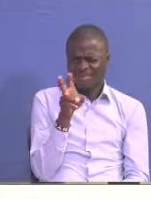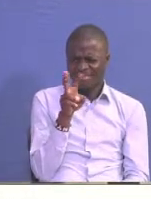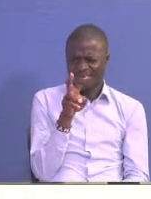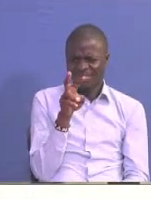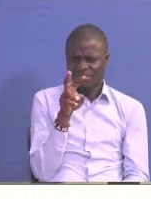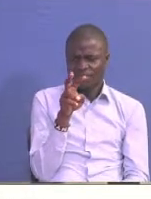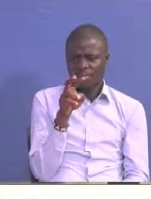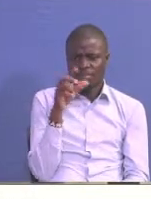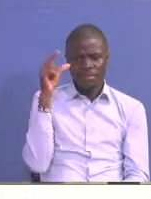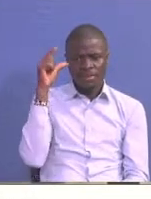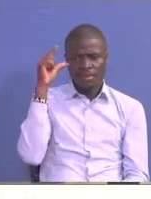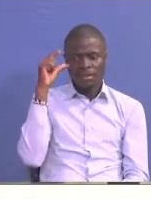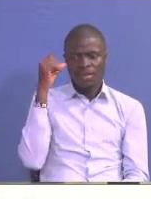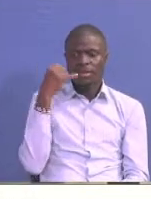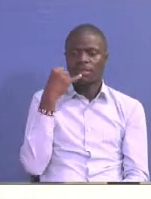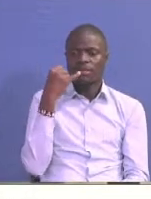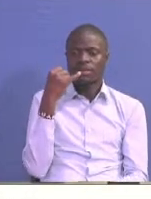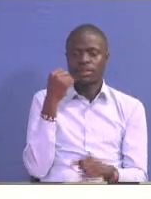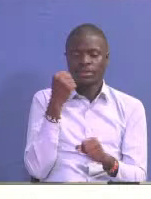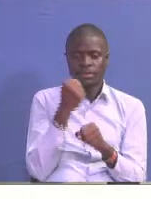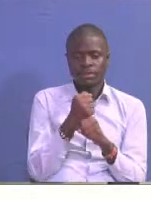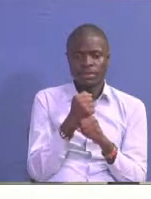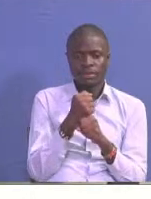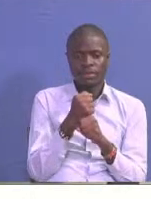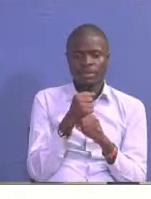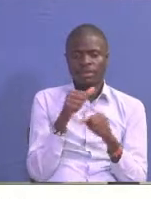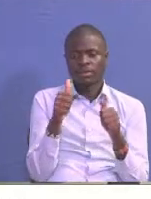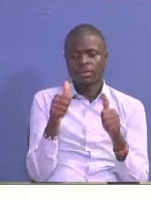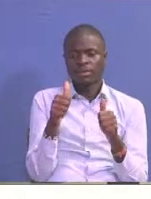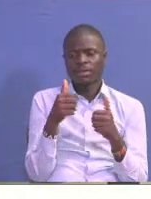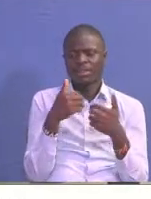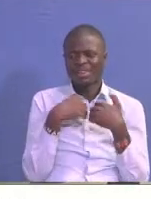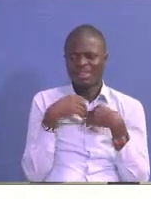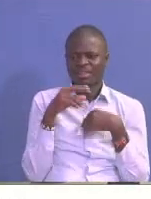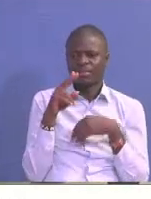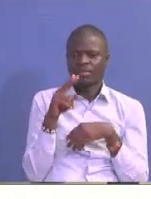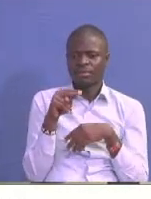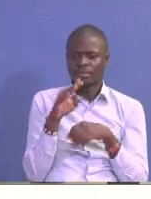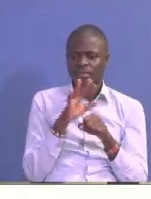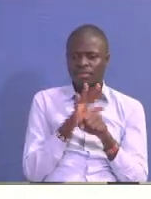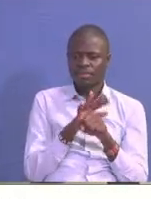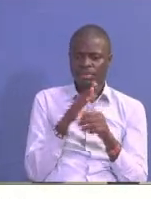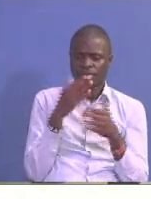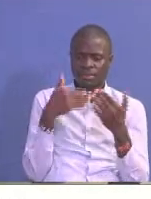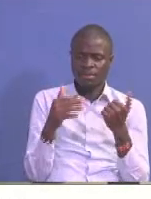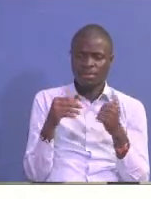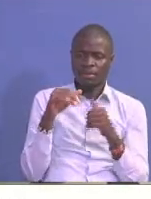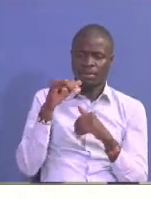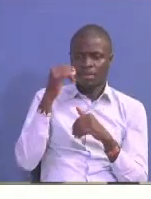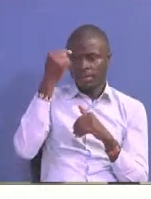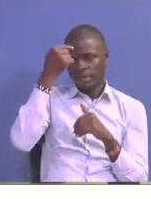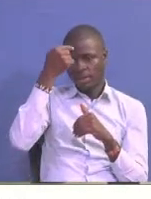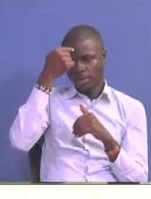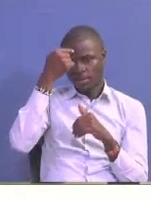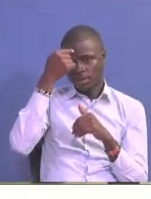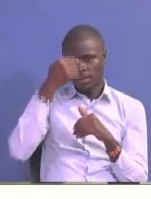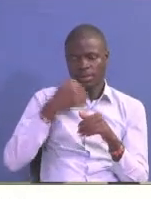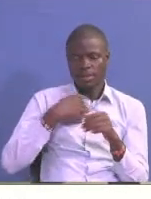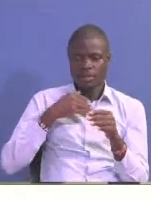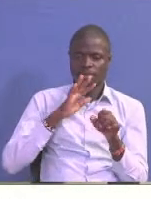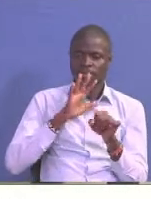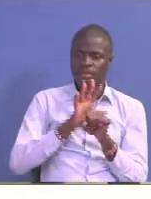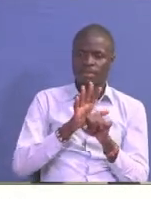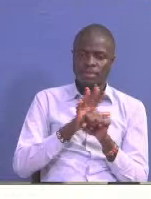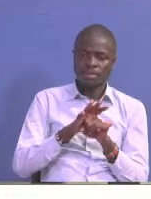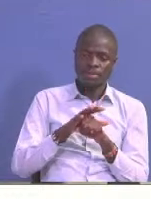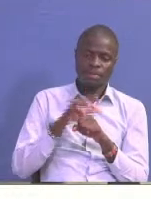China is doing extremely well. They don't have as many universities as India. India has the most. China, I